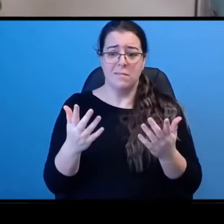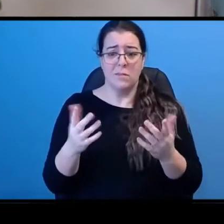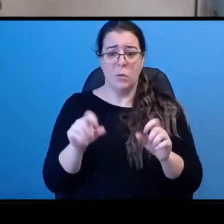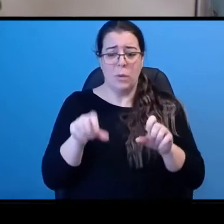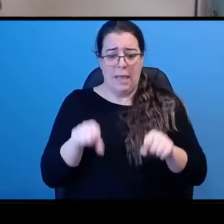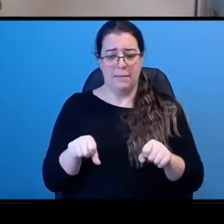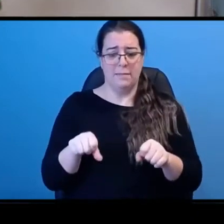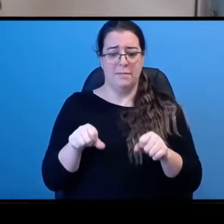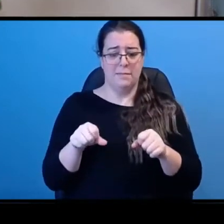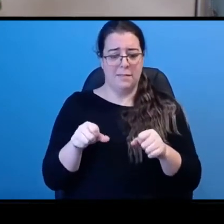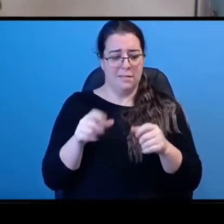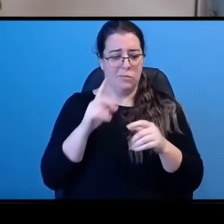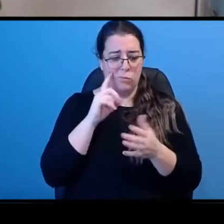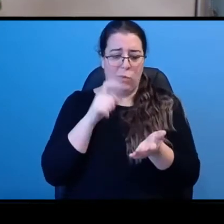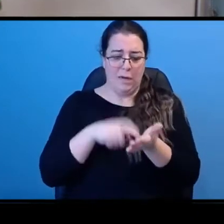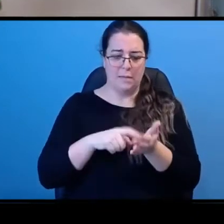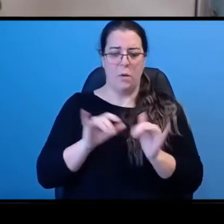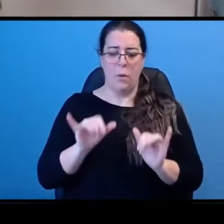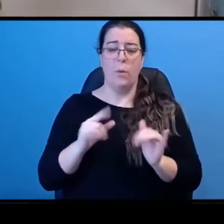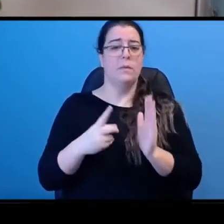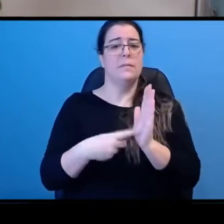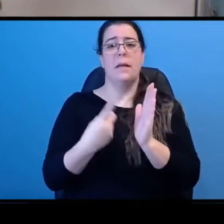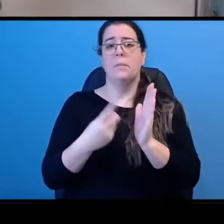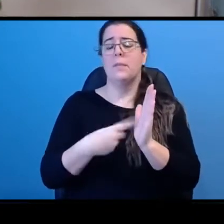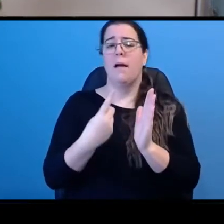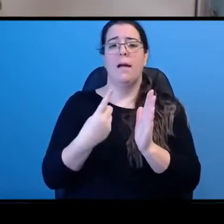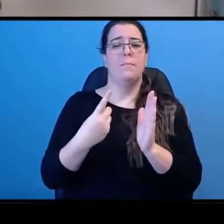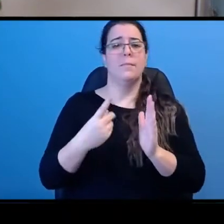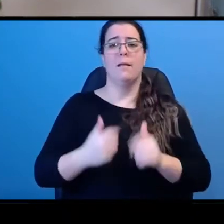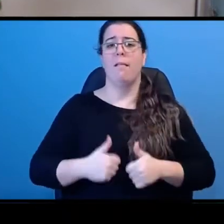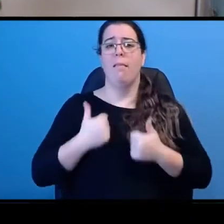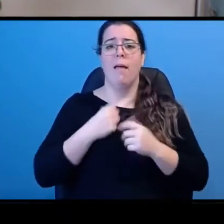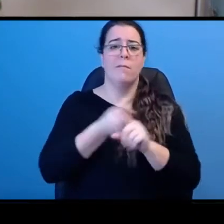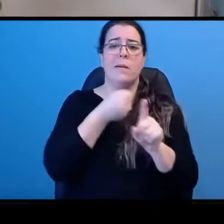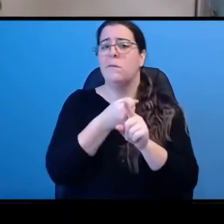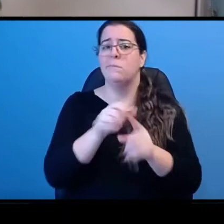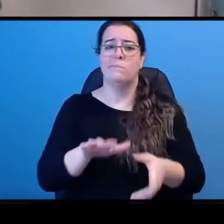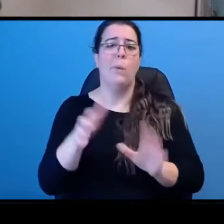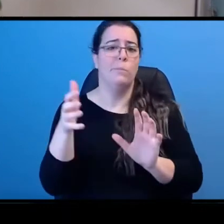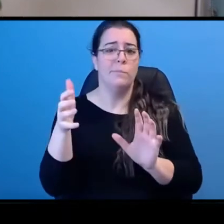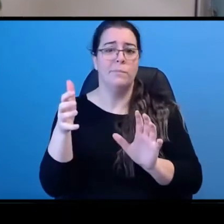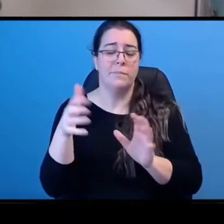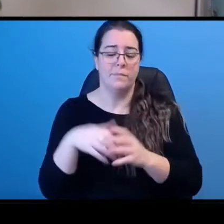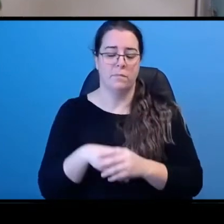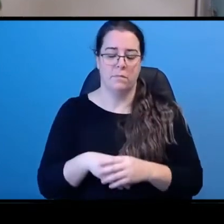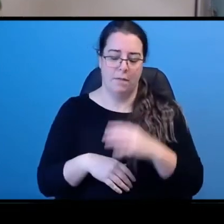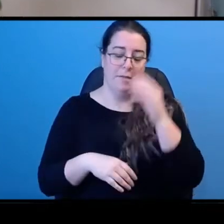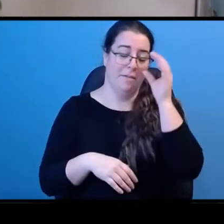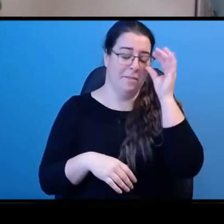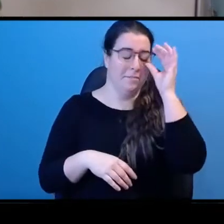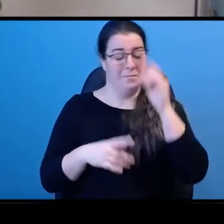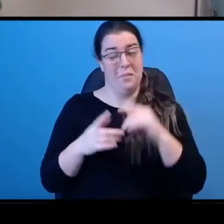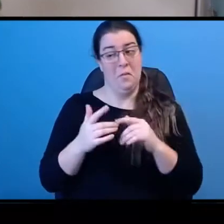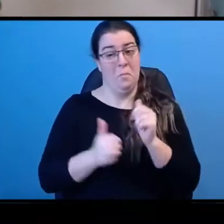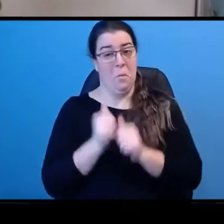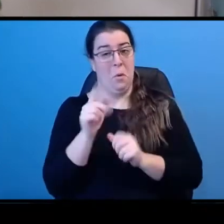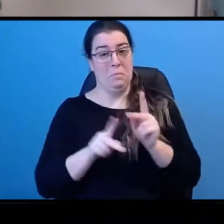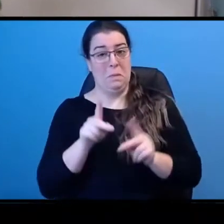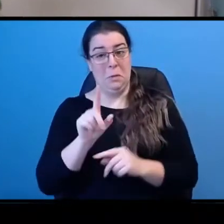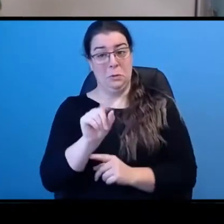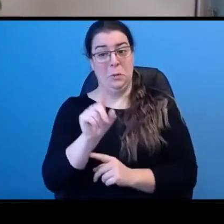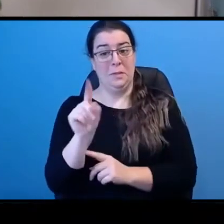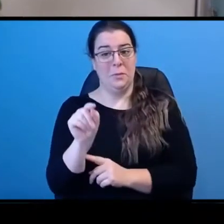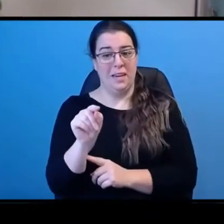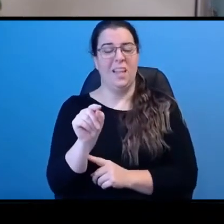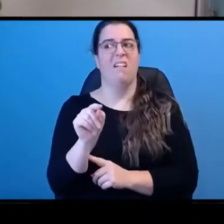to happen, to sort of roll with the changes that happen. This year has really taught us how to be resilient